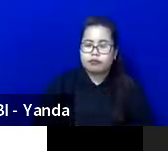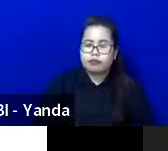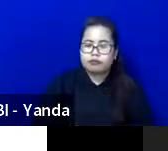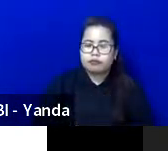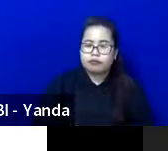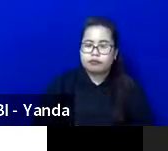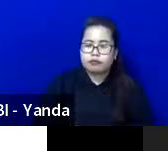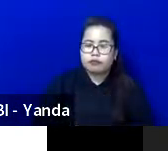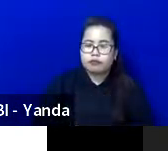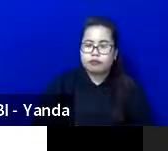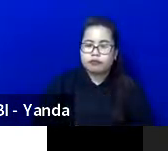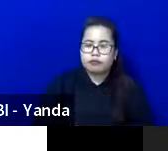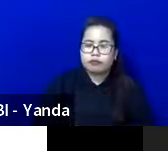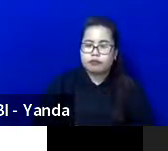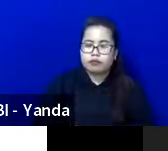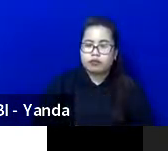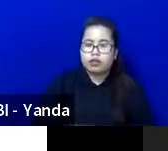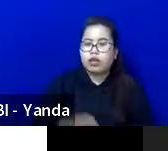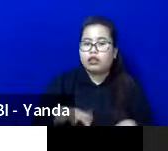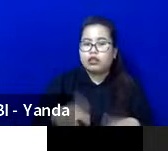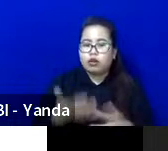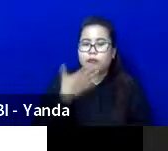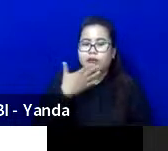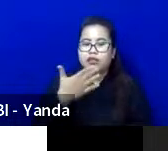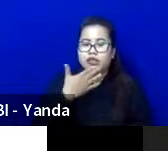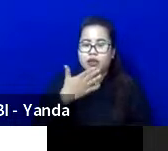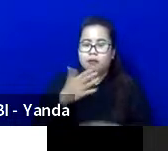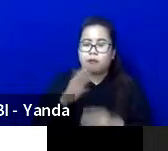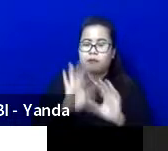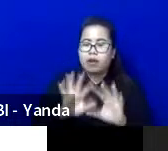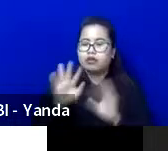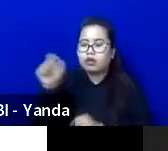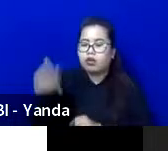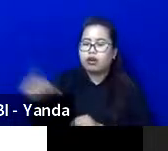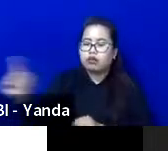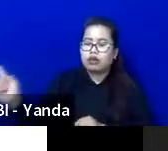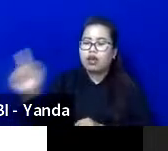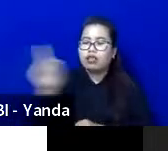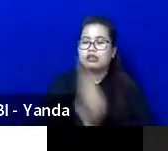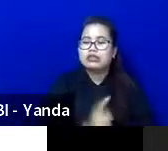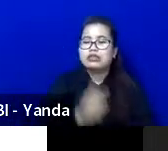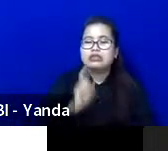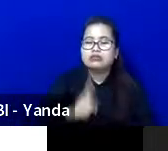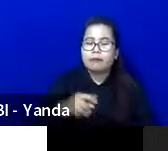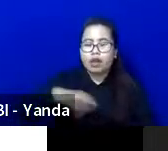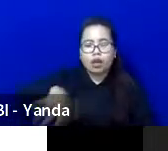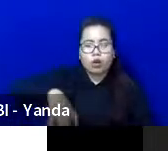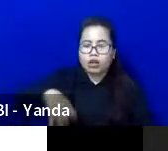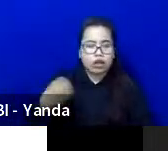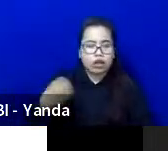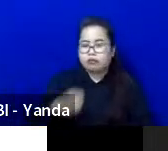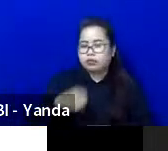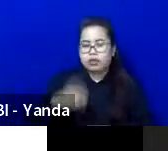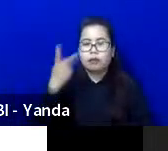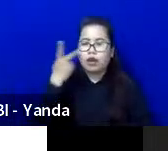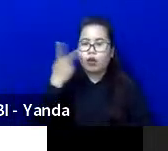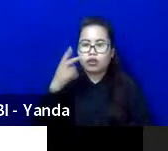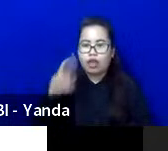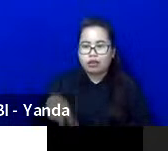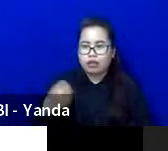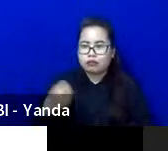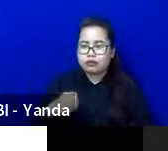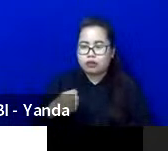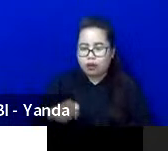of themselves. And most often the family had deserted them because they were at their wits' end. They didn't know what to